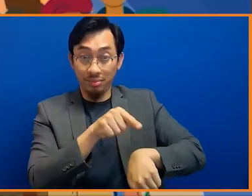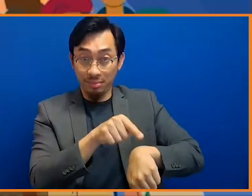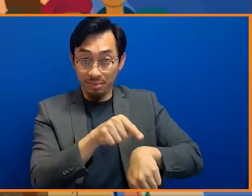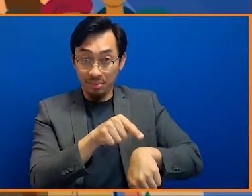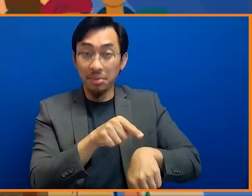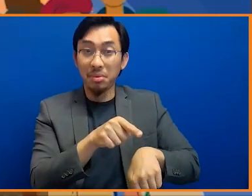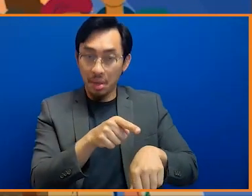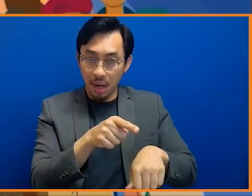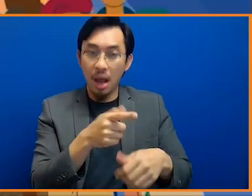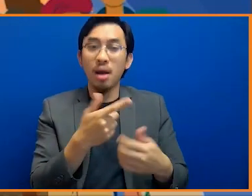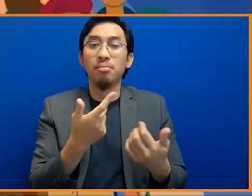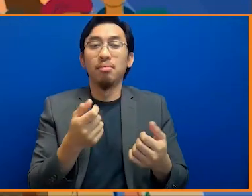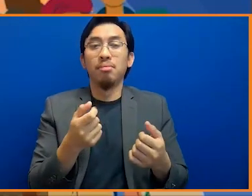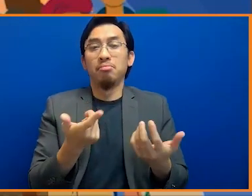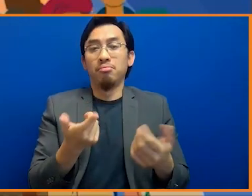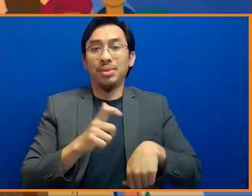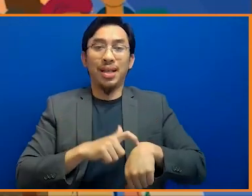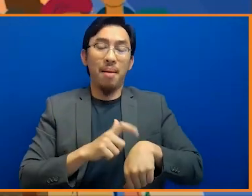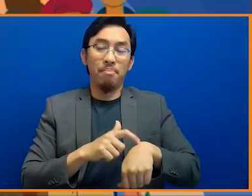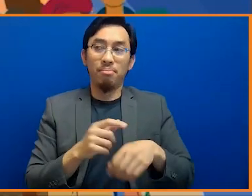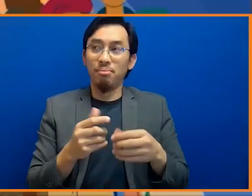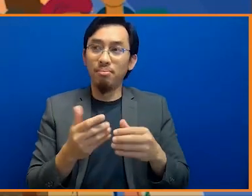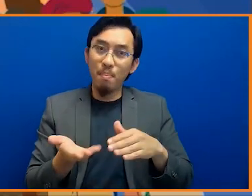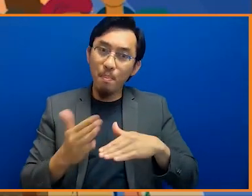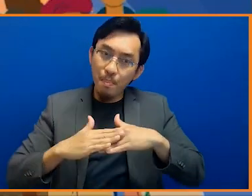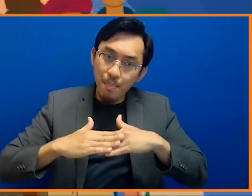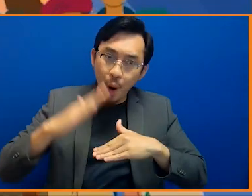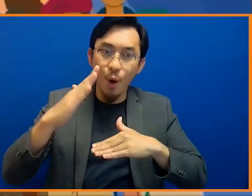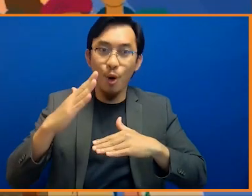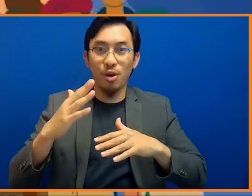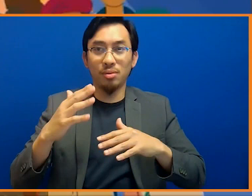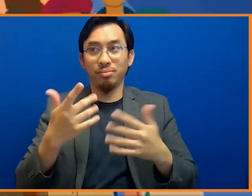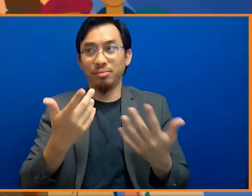have more times to prepare yourself, to